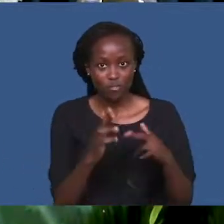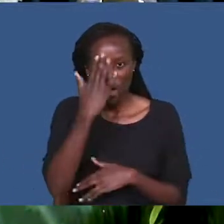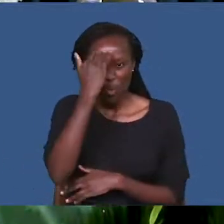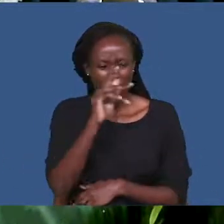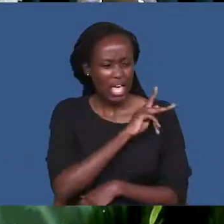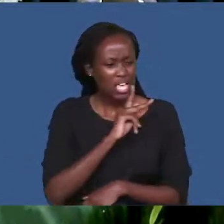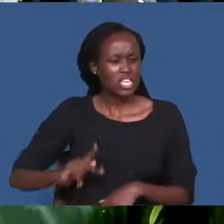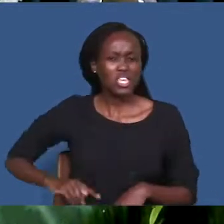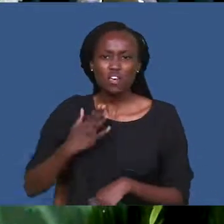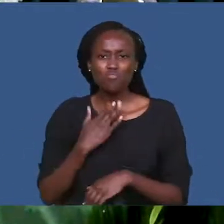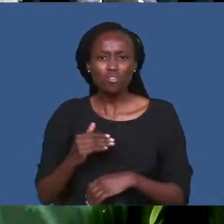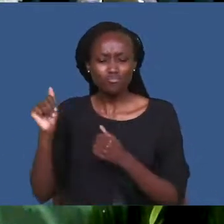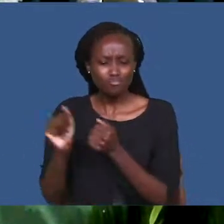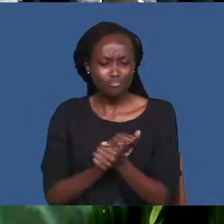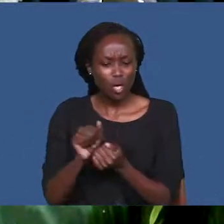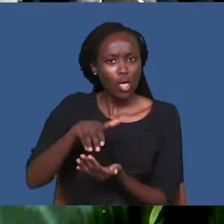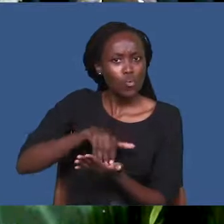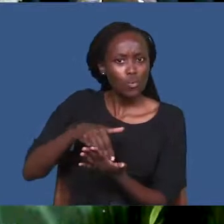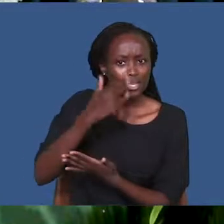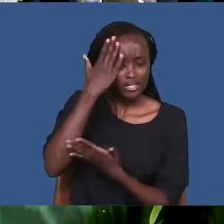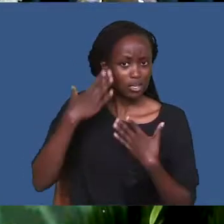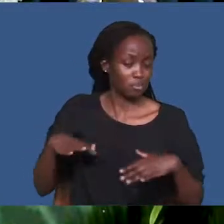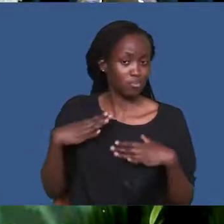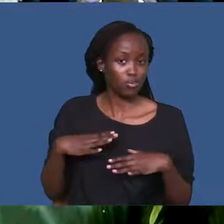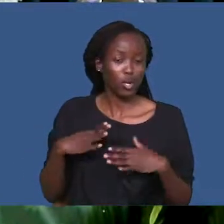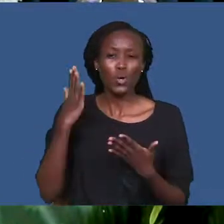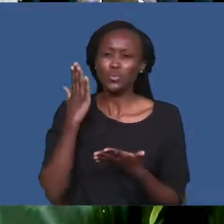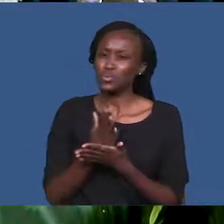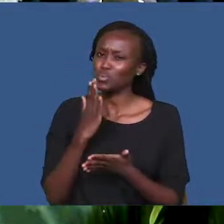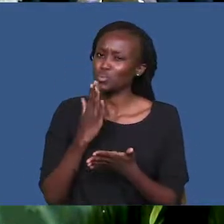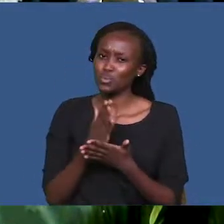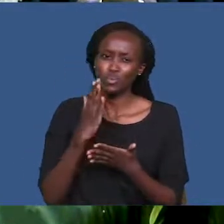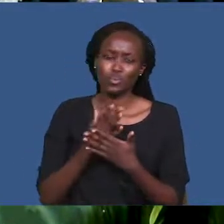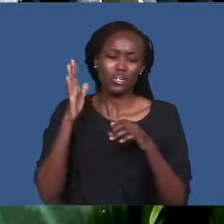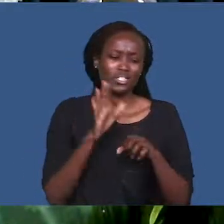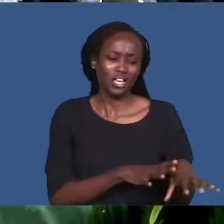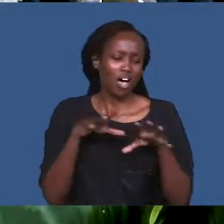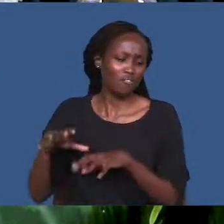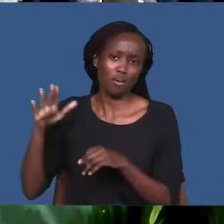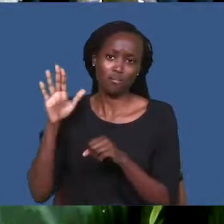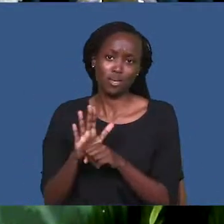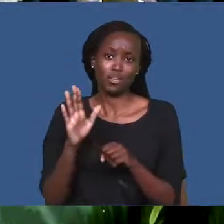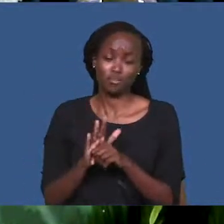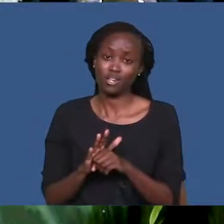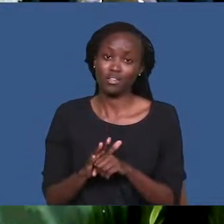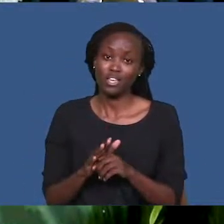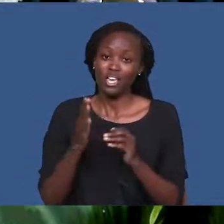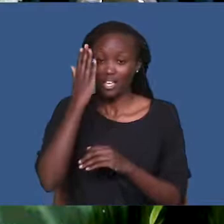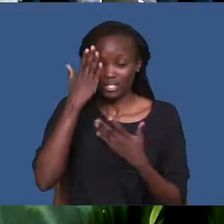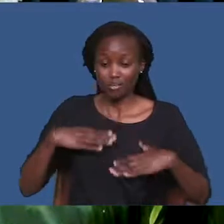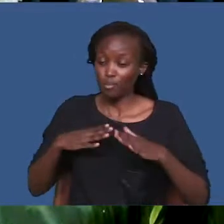to the Egyptians, and they were under a heavy attack. They had to turn to God, and God heard their sorrow and